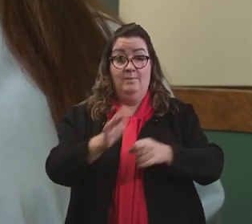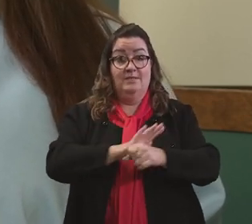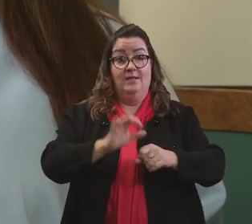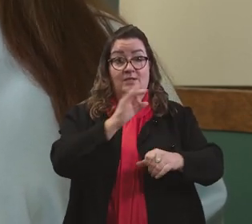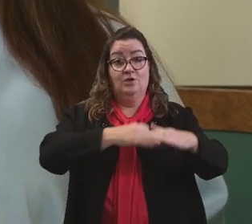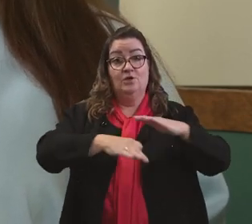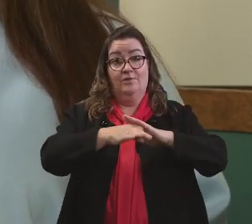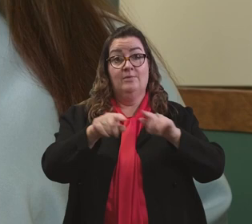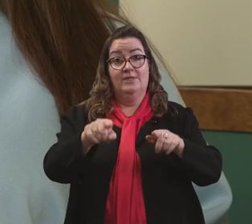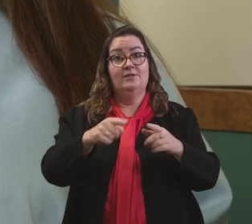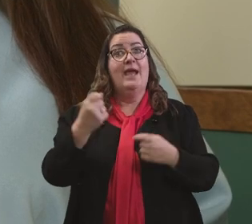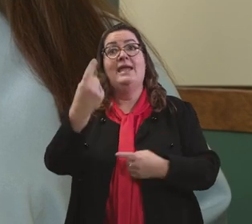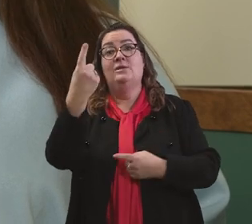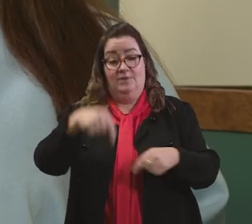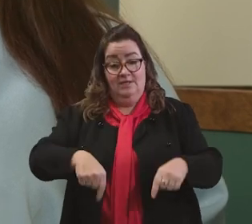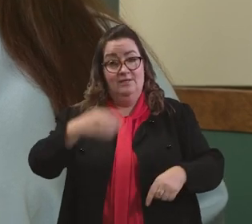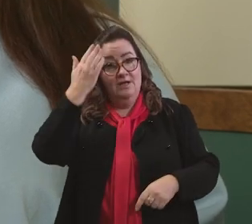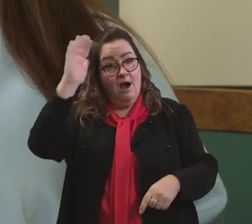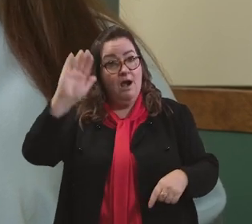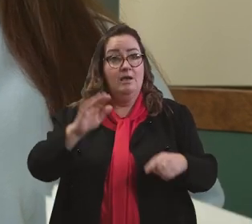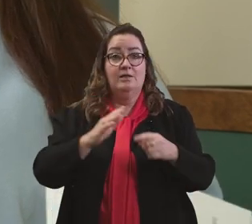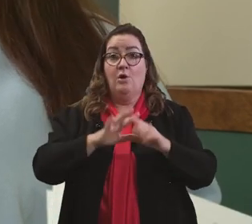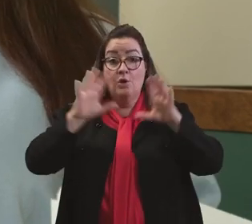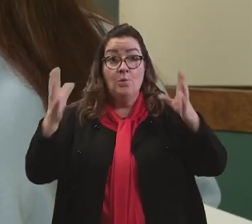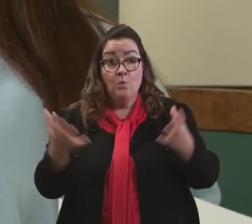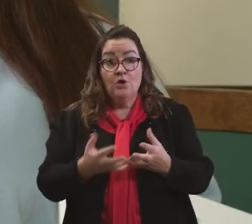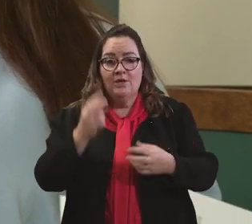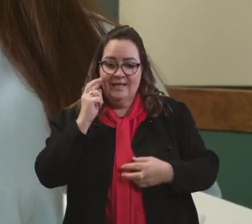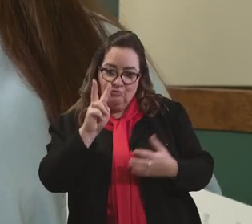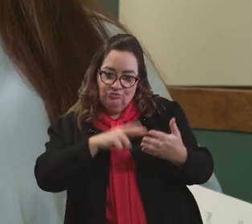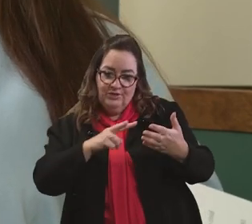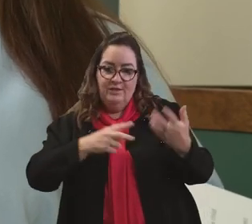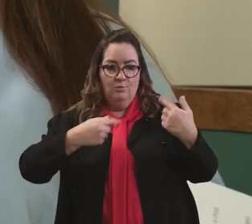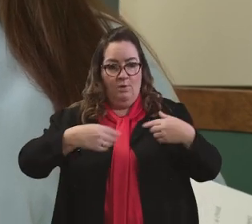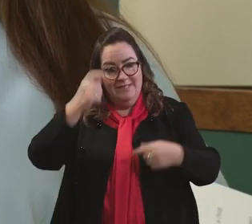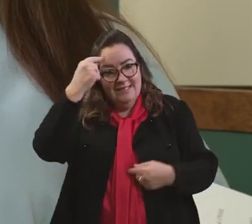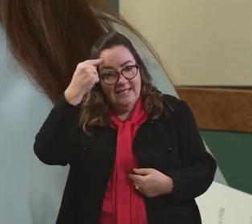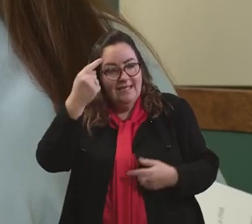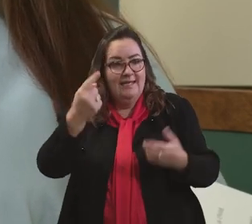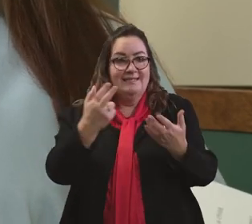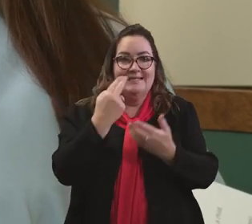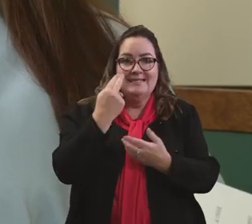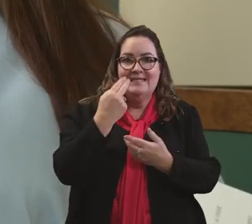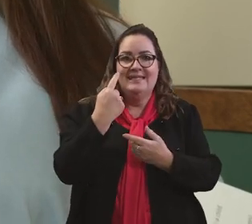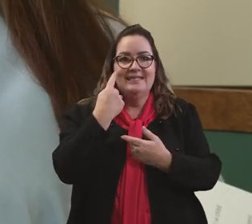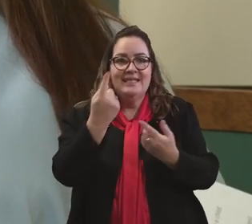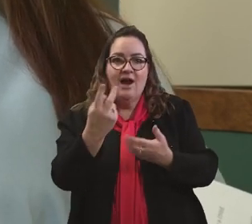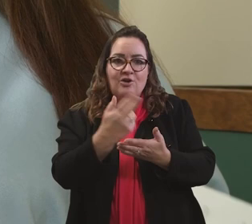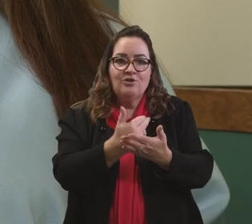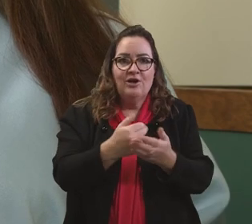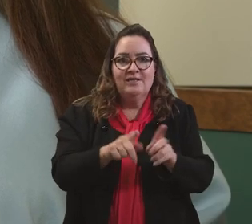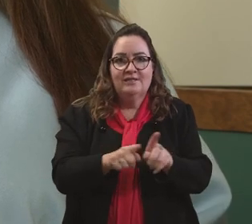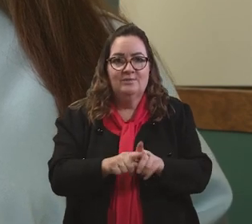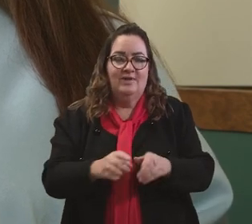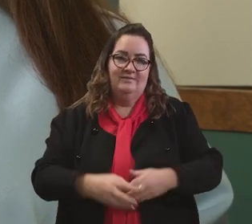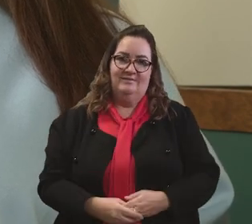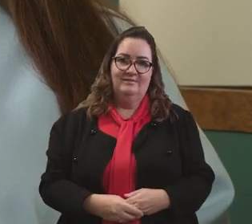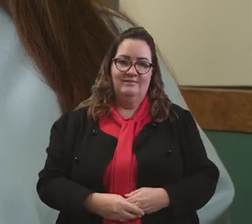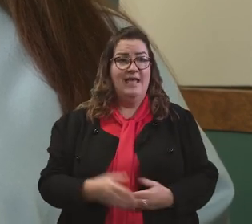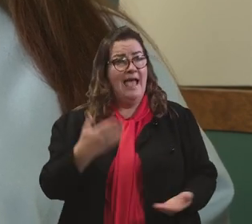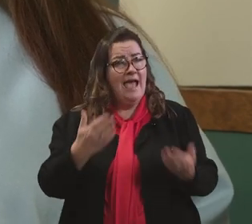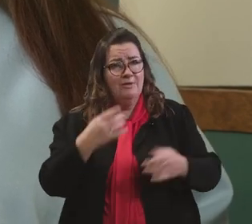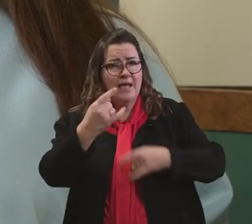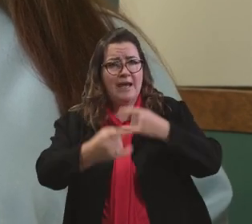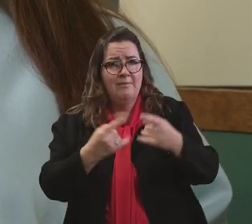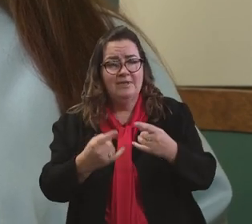that anyone in Ireland or around the world can read our opinions and see our drawings. So how did this all happen? In June